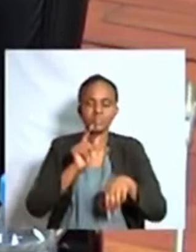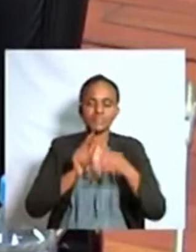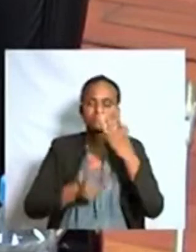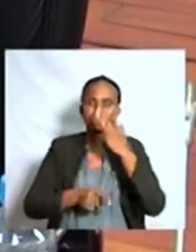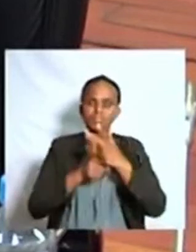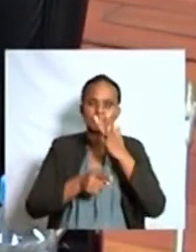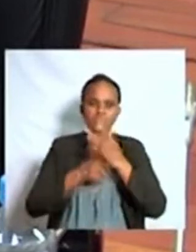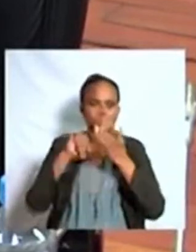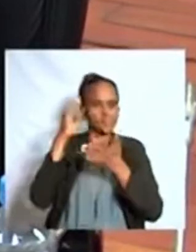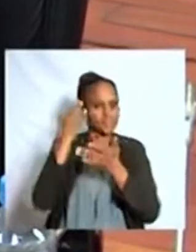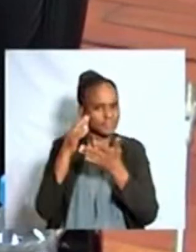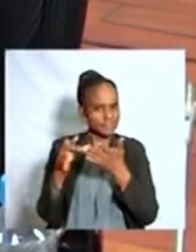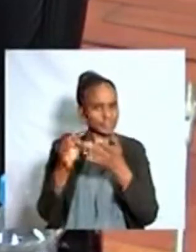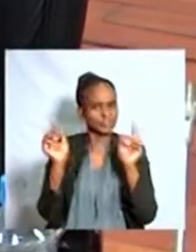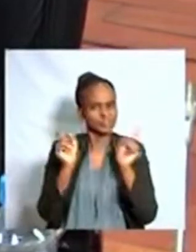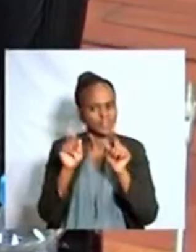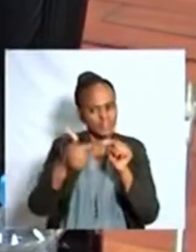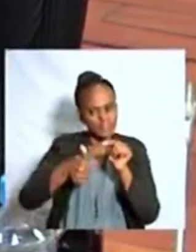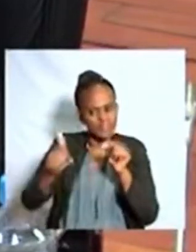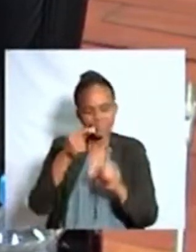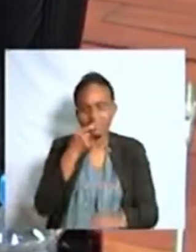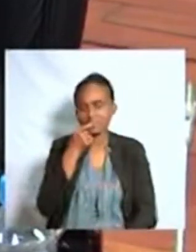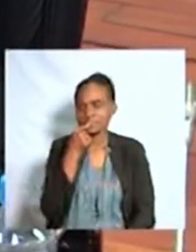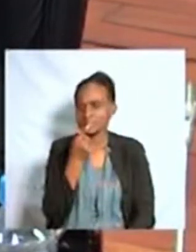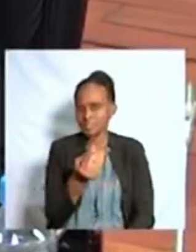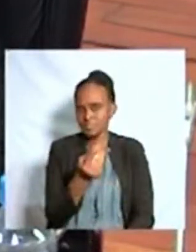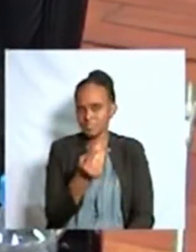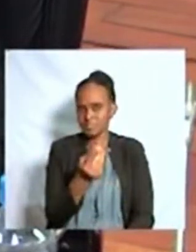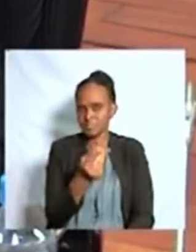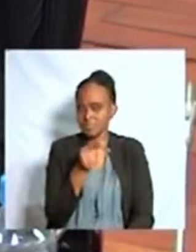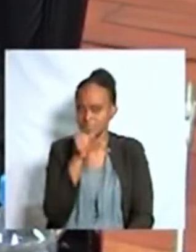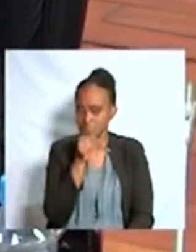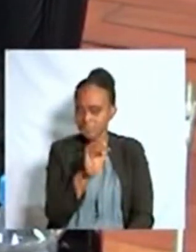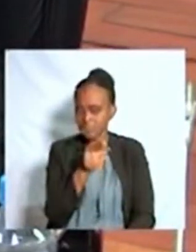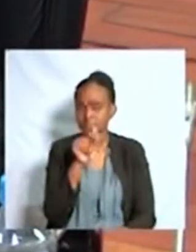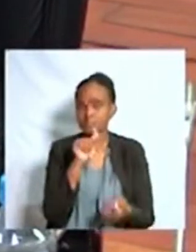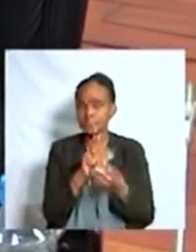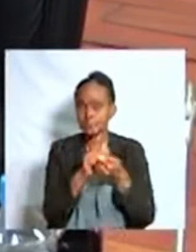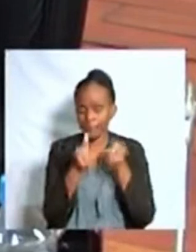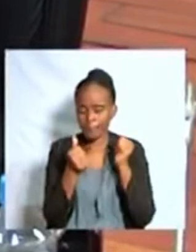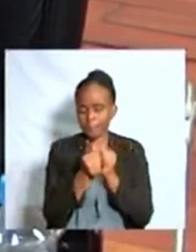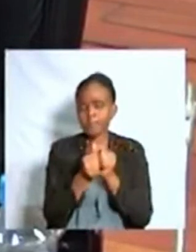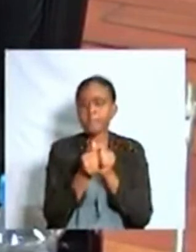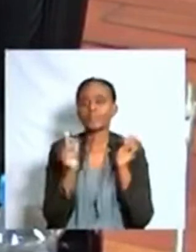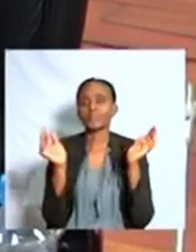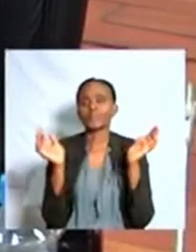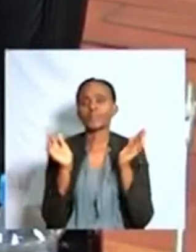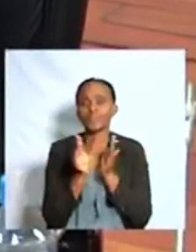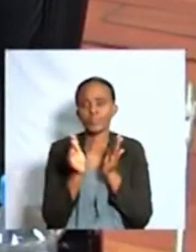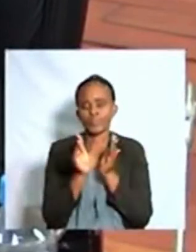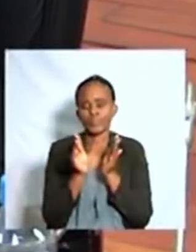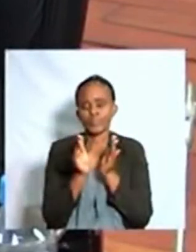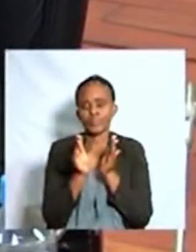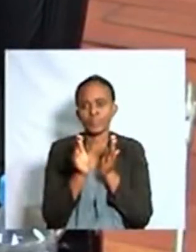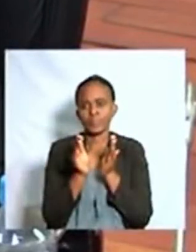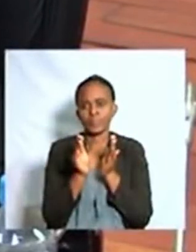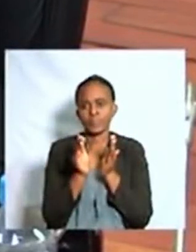given, where she said, because of the narrow revenue